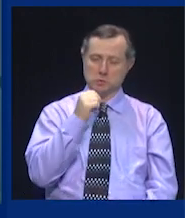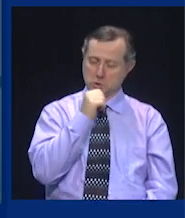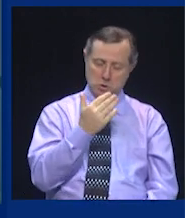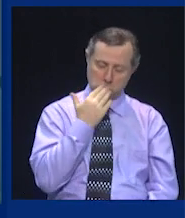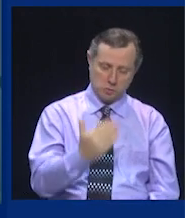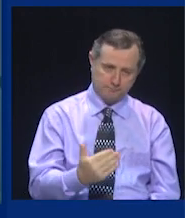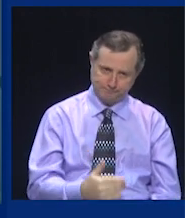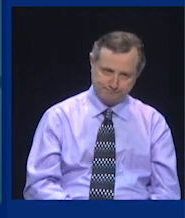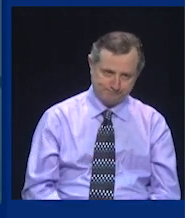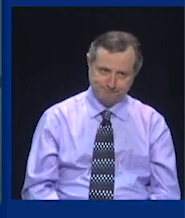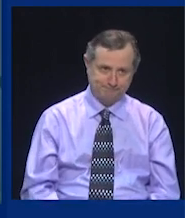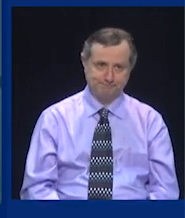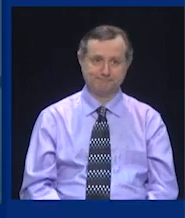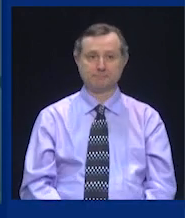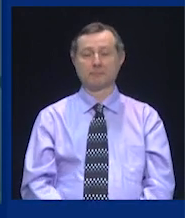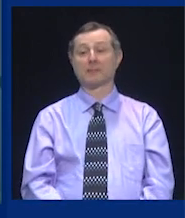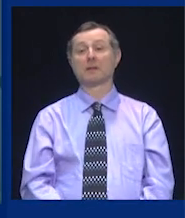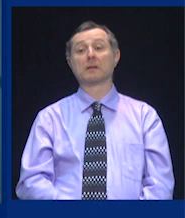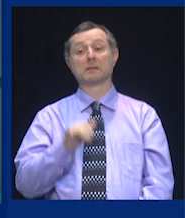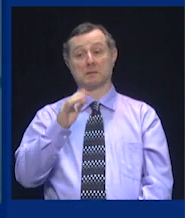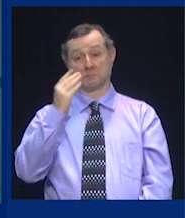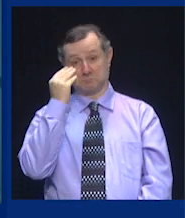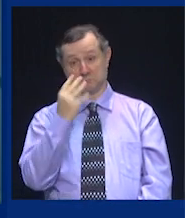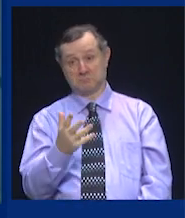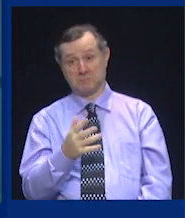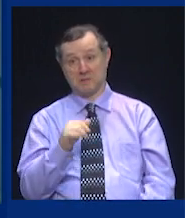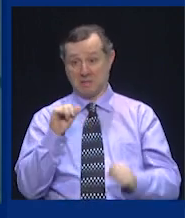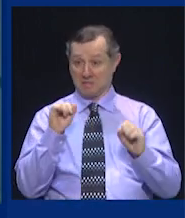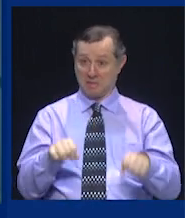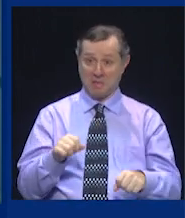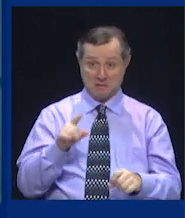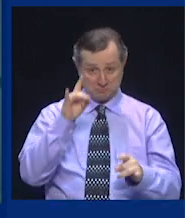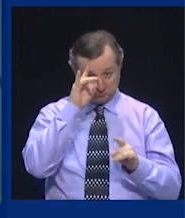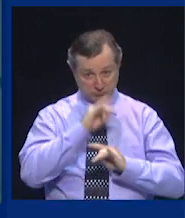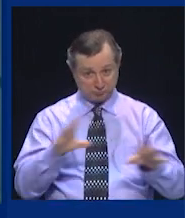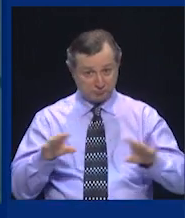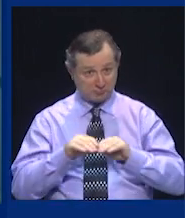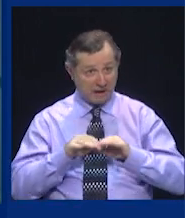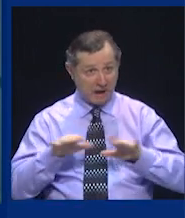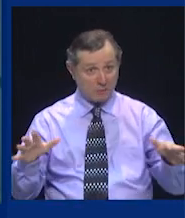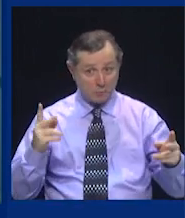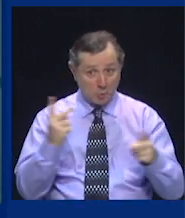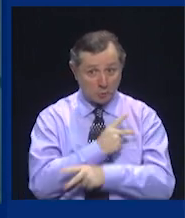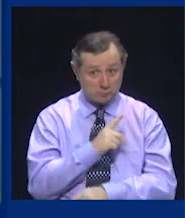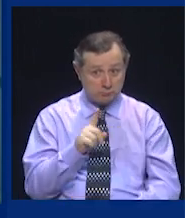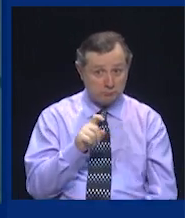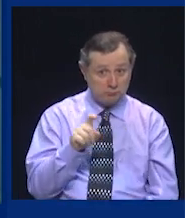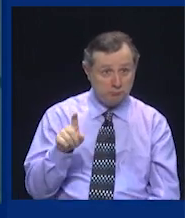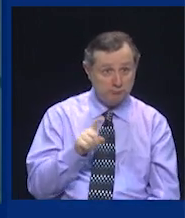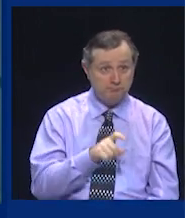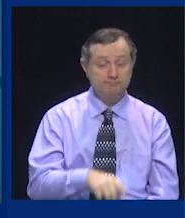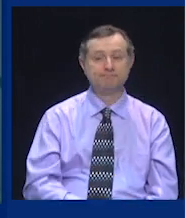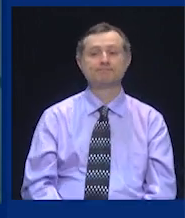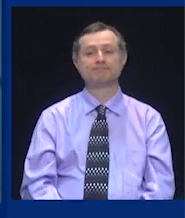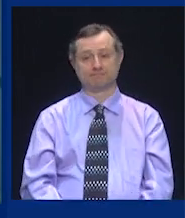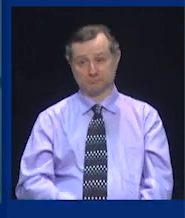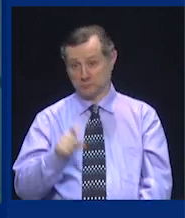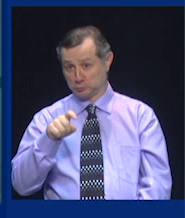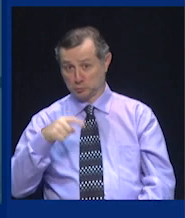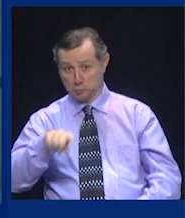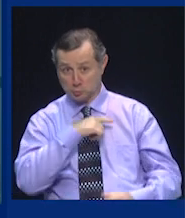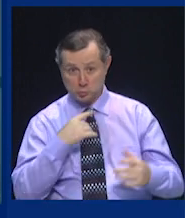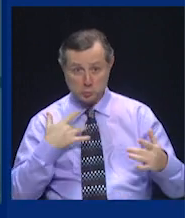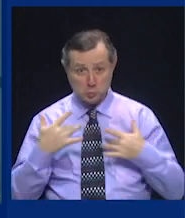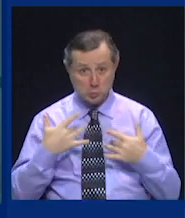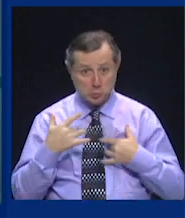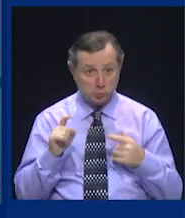Well, how bad can this get? What are we worried about? how anxious should I be? Because now I'm in a